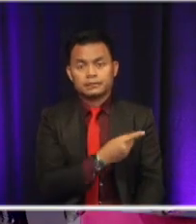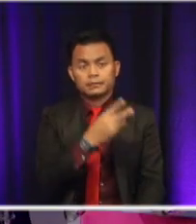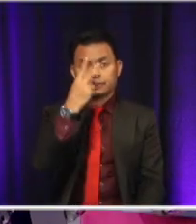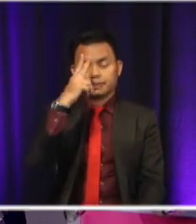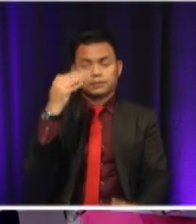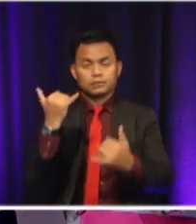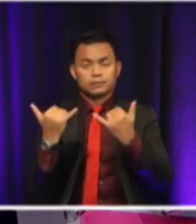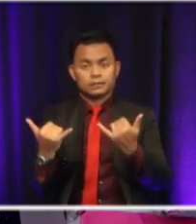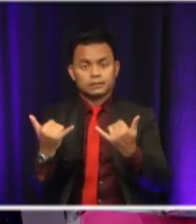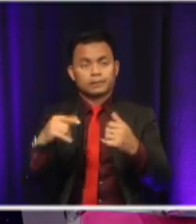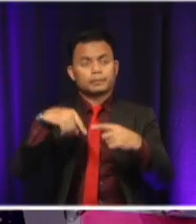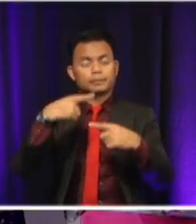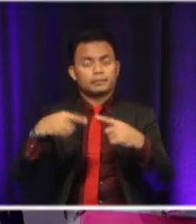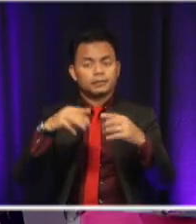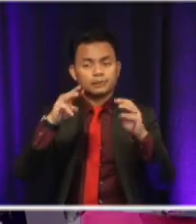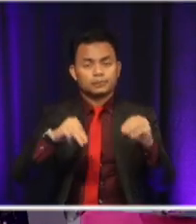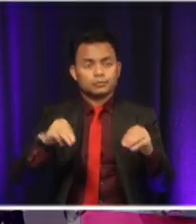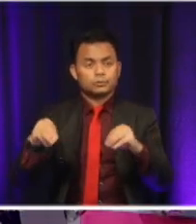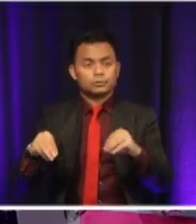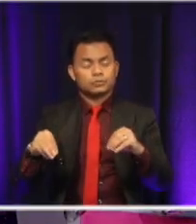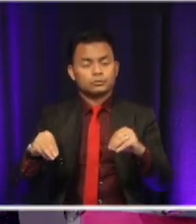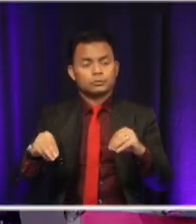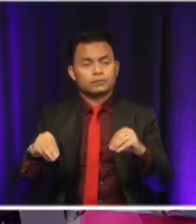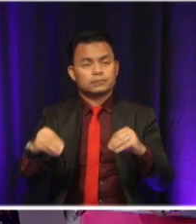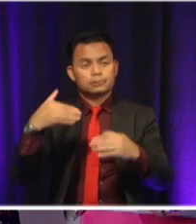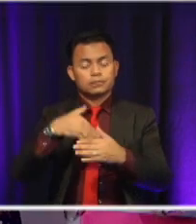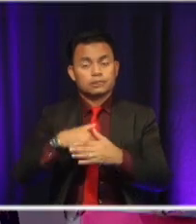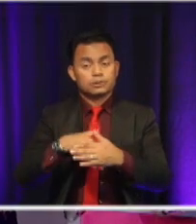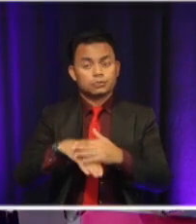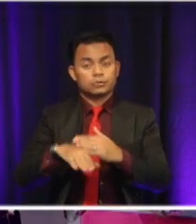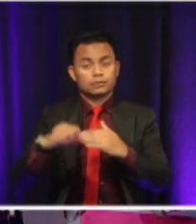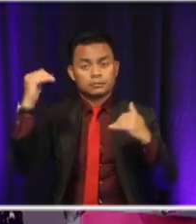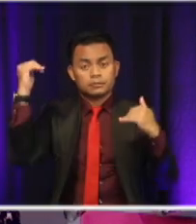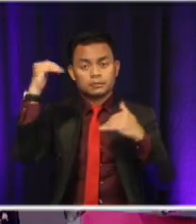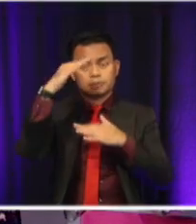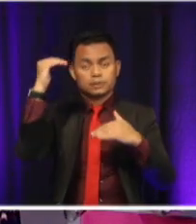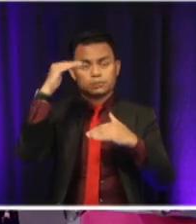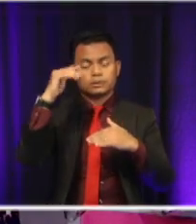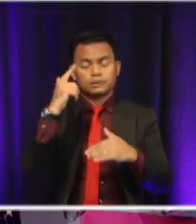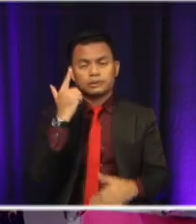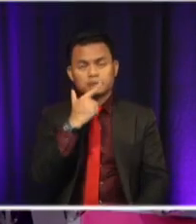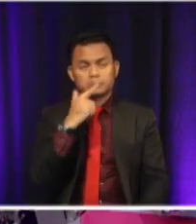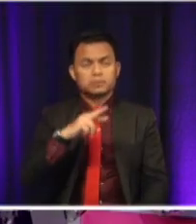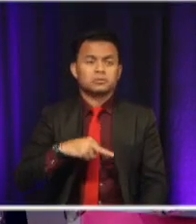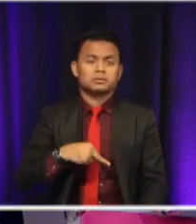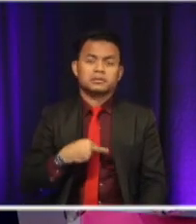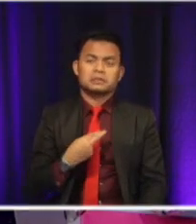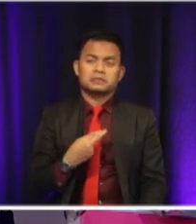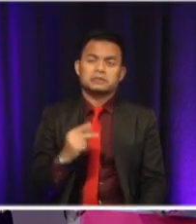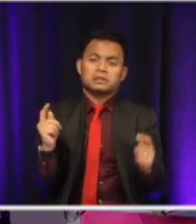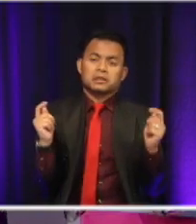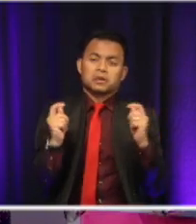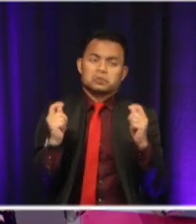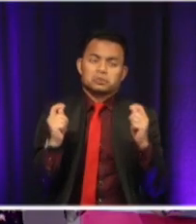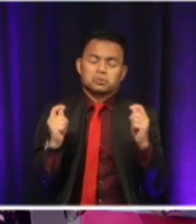think when candidates go into the exam hall, try not to be too nervous